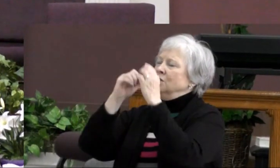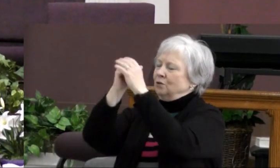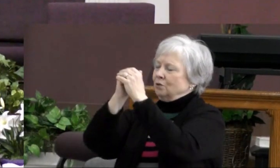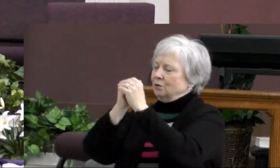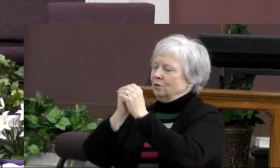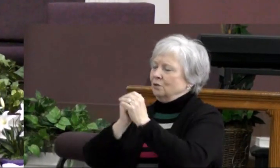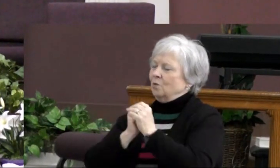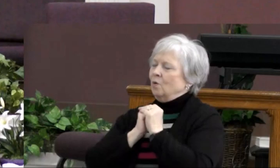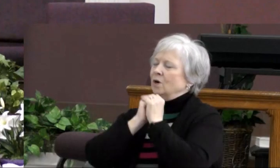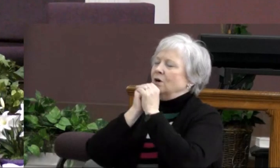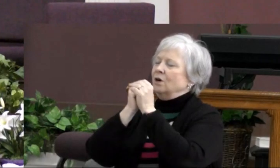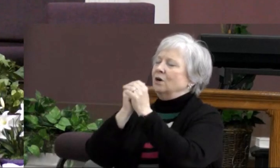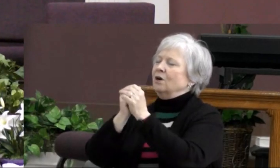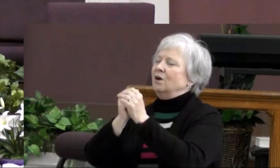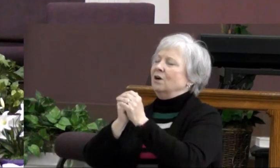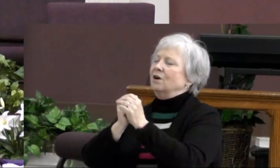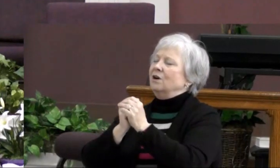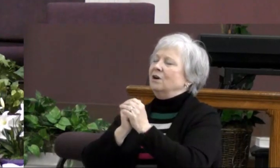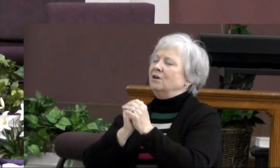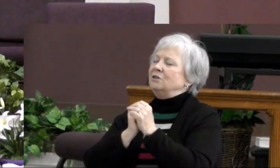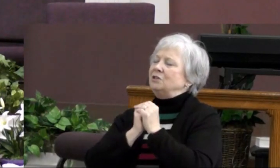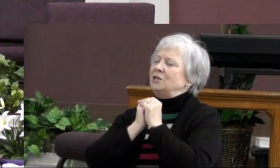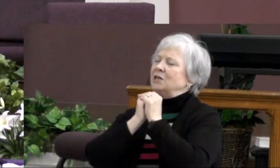voice to